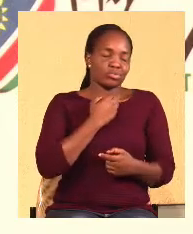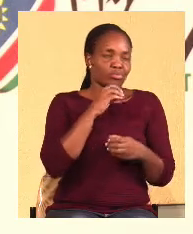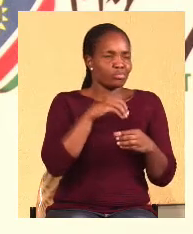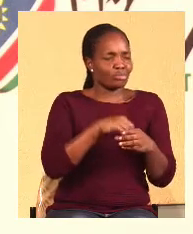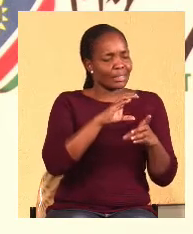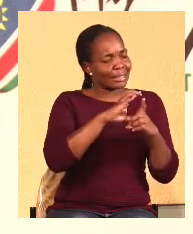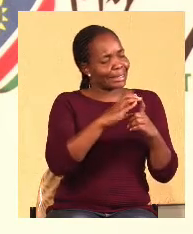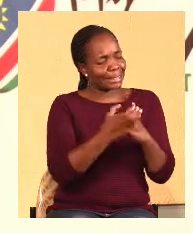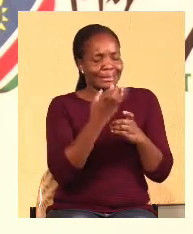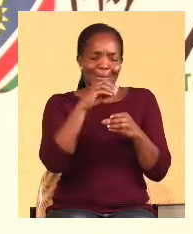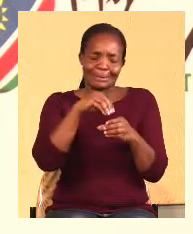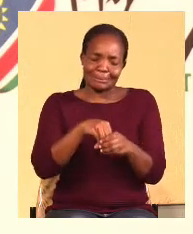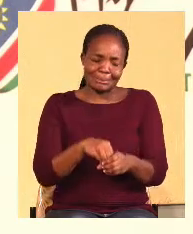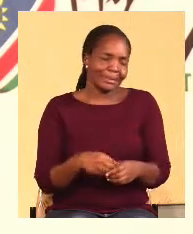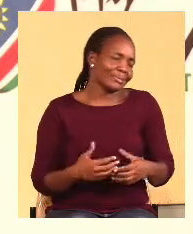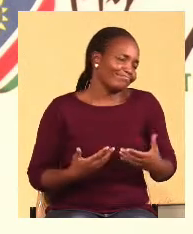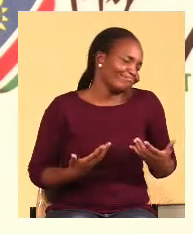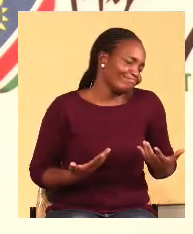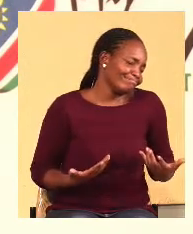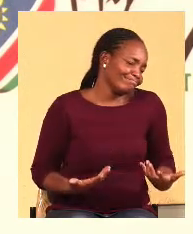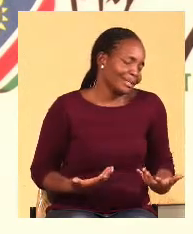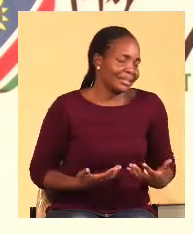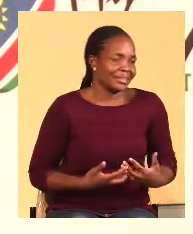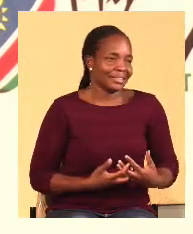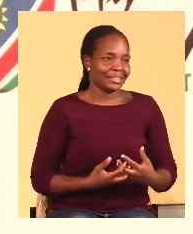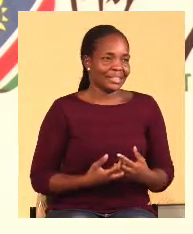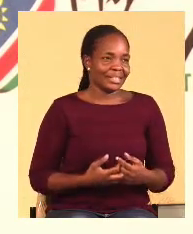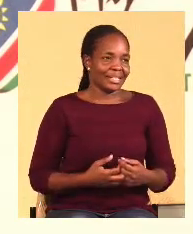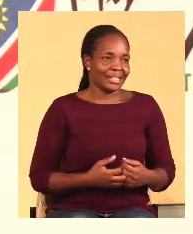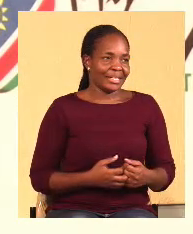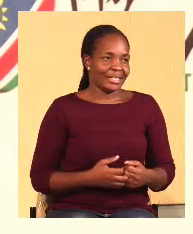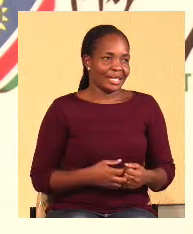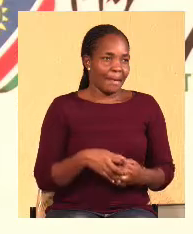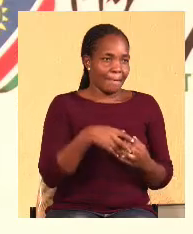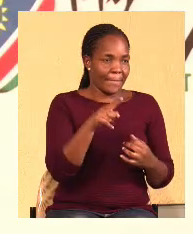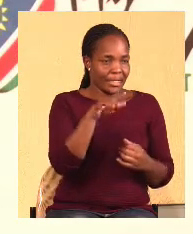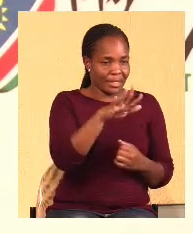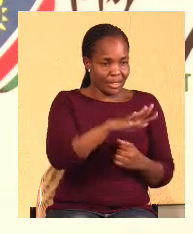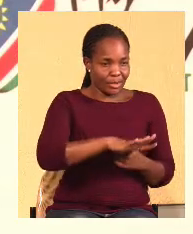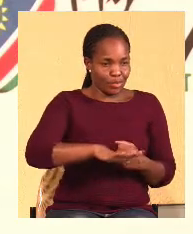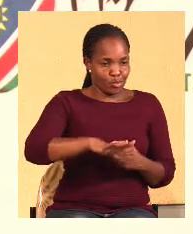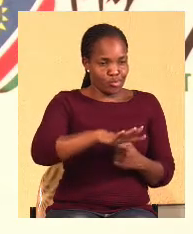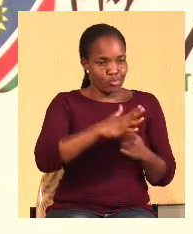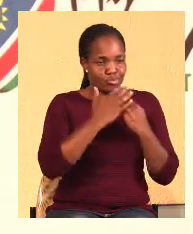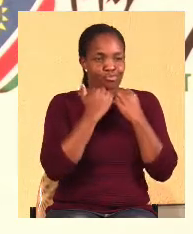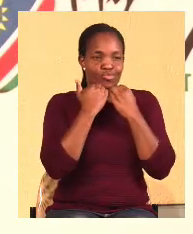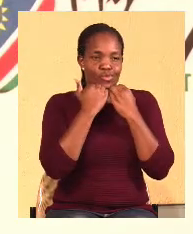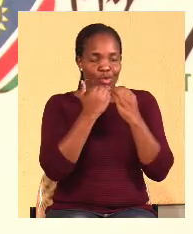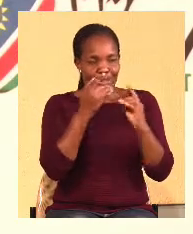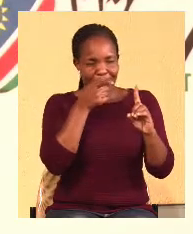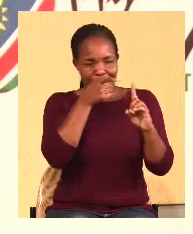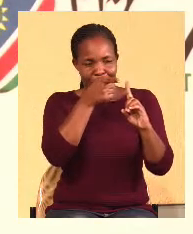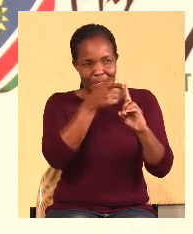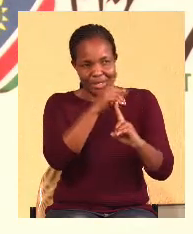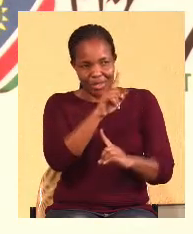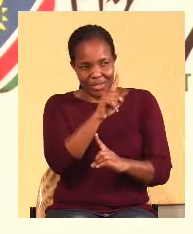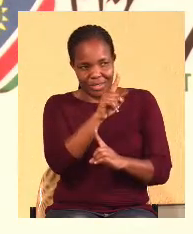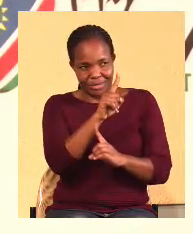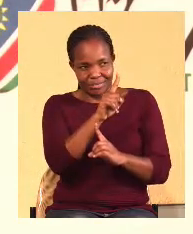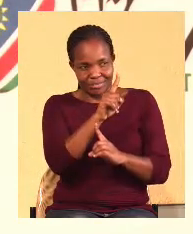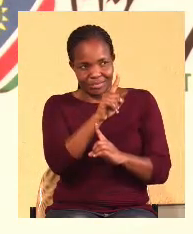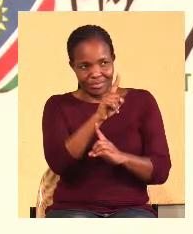events. So therefore, the basic objective really is to minimize the